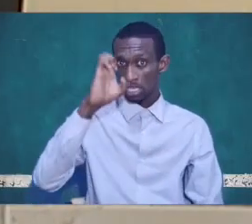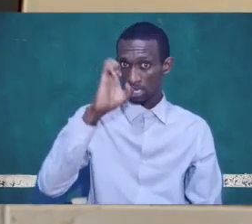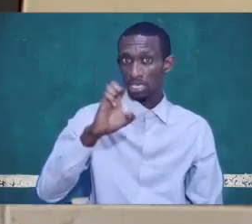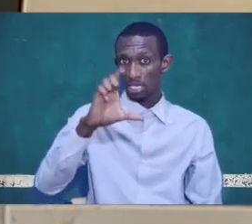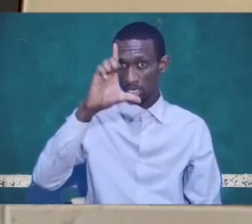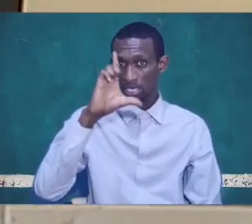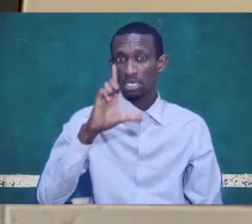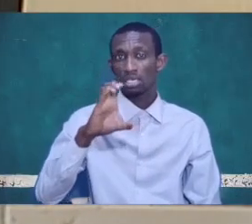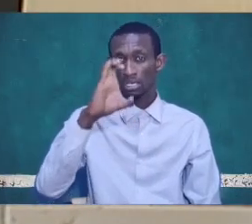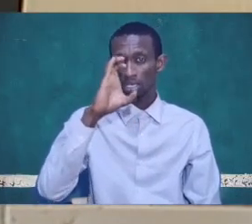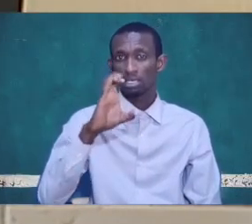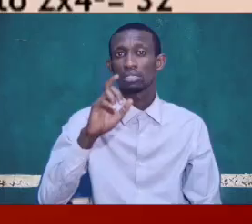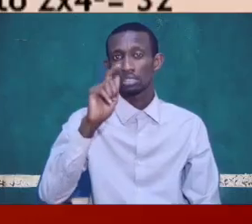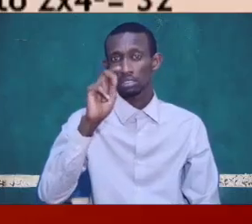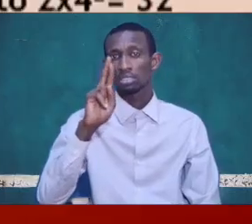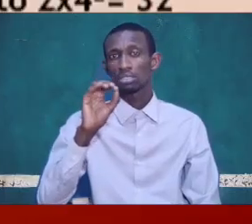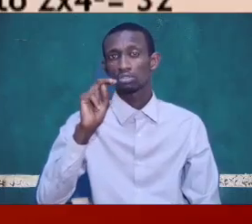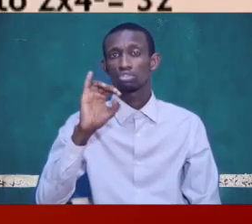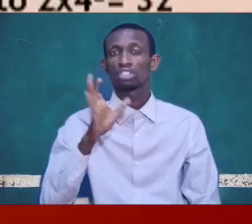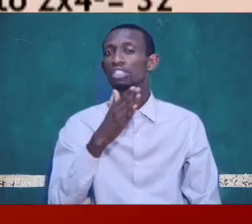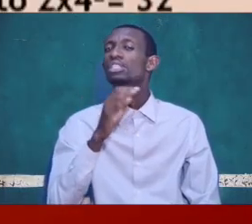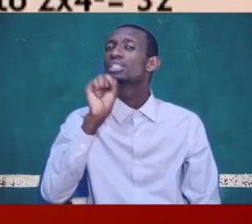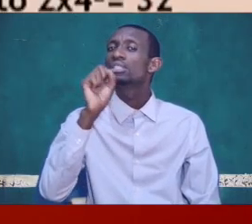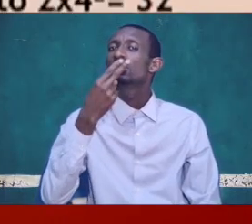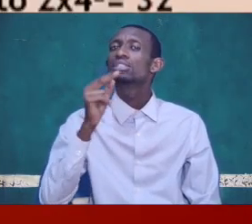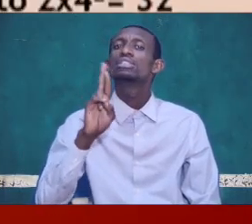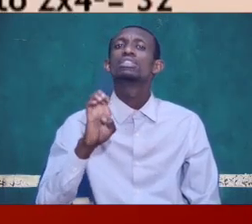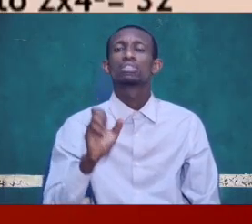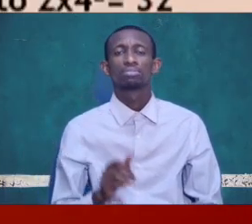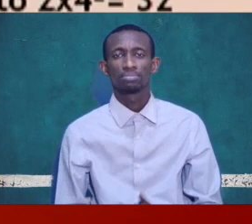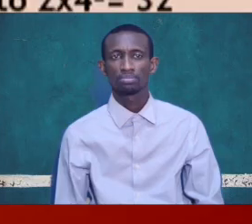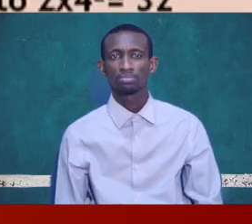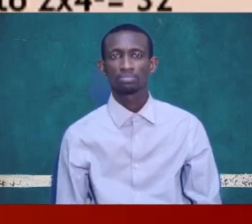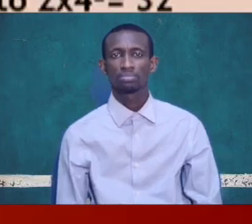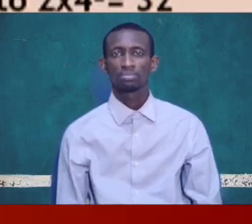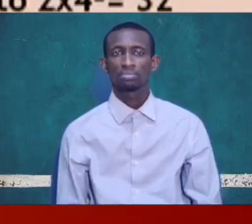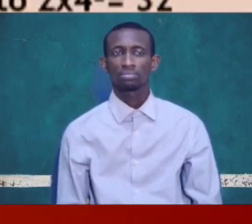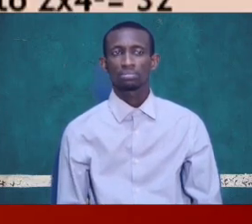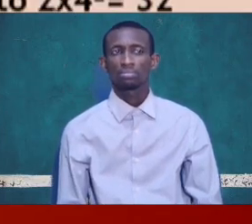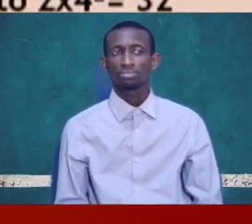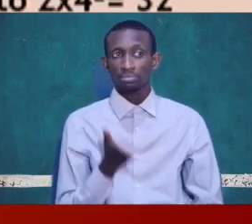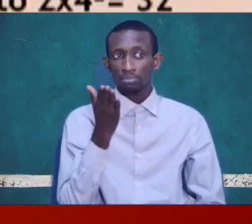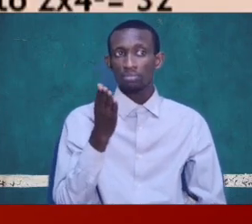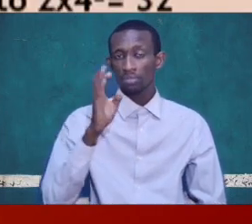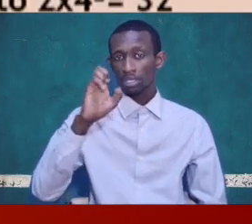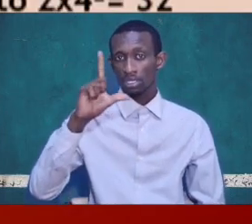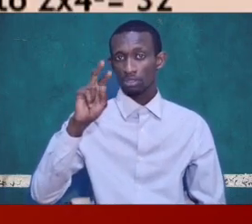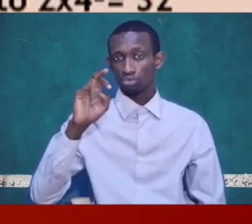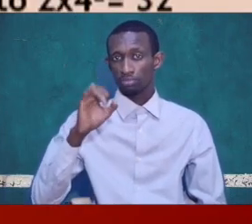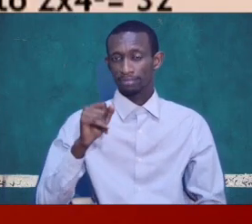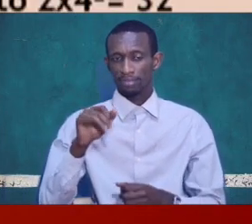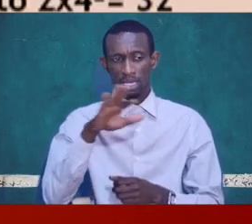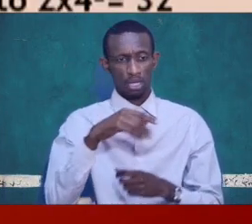So electrons in an atom are located at well-defined distances. The well-defined